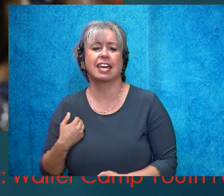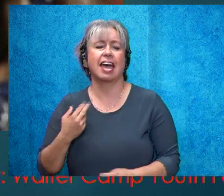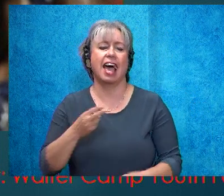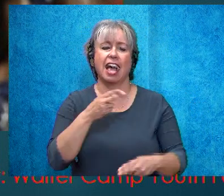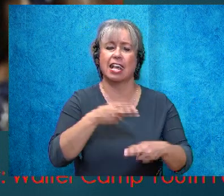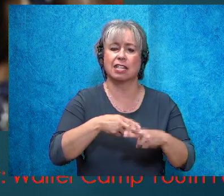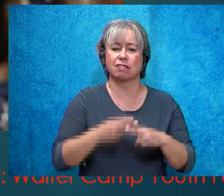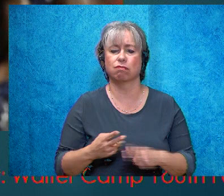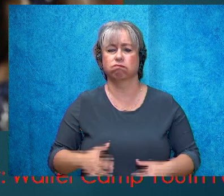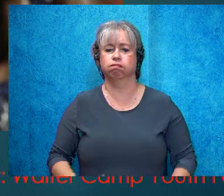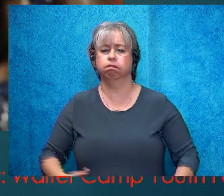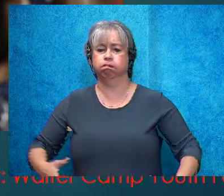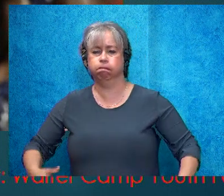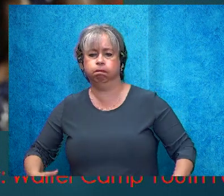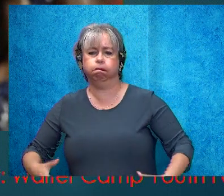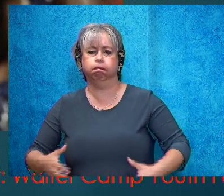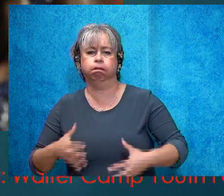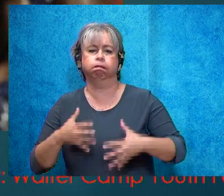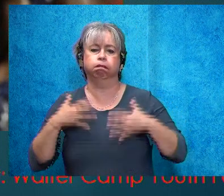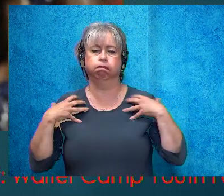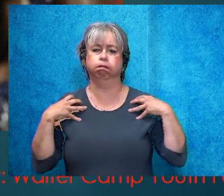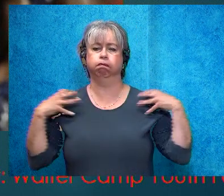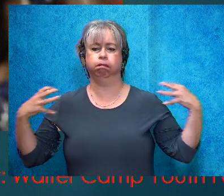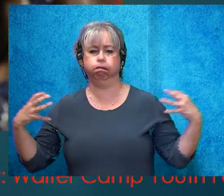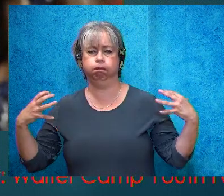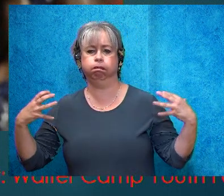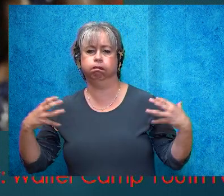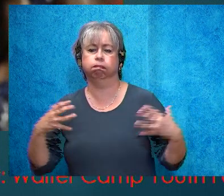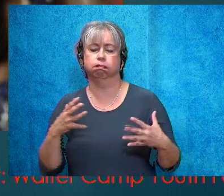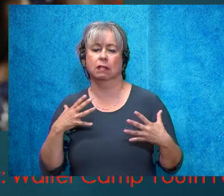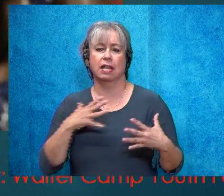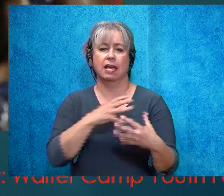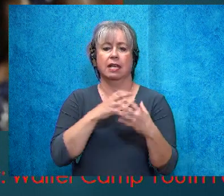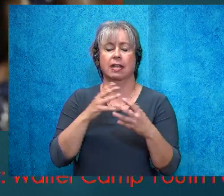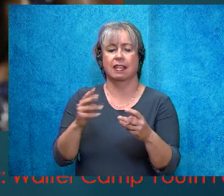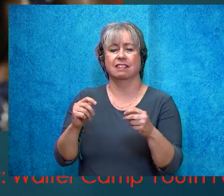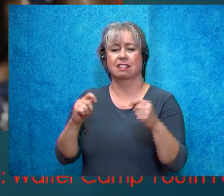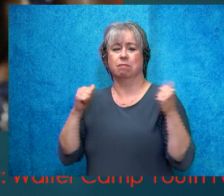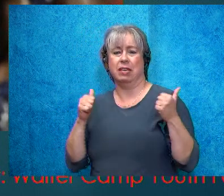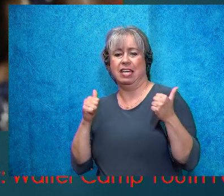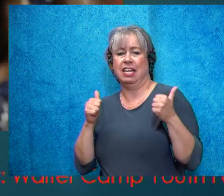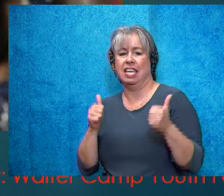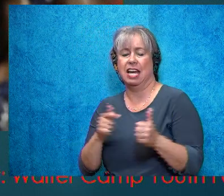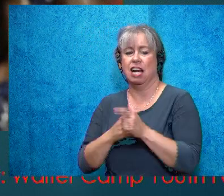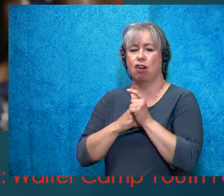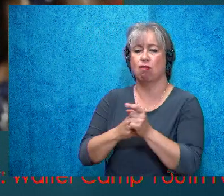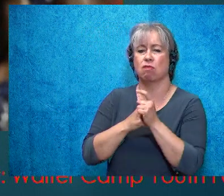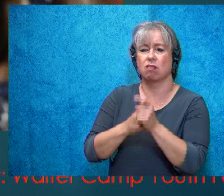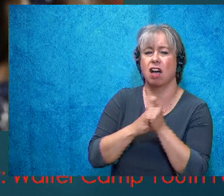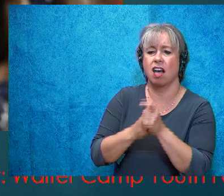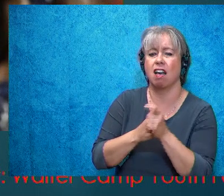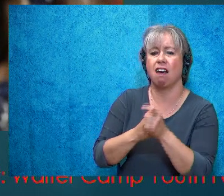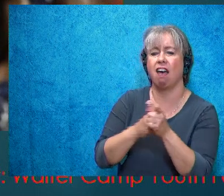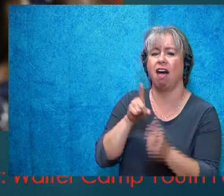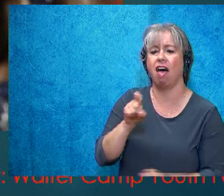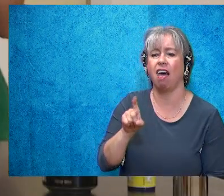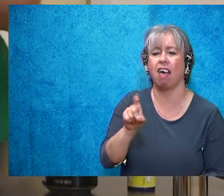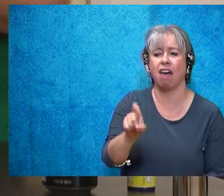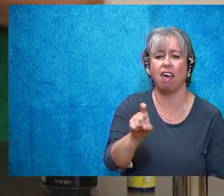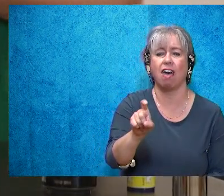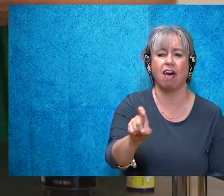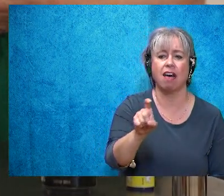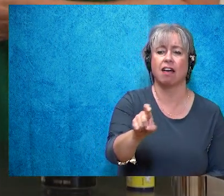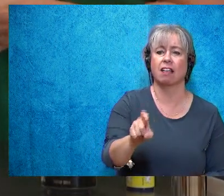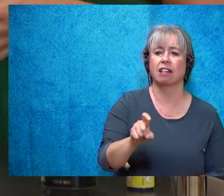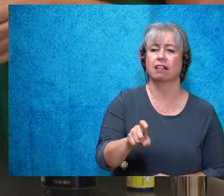the two other players in the background that he's just kind of running past them. But anyway, he is a great